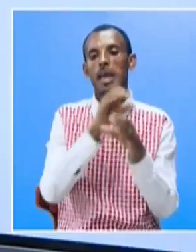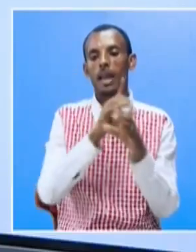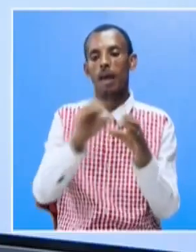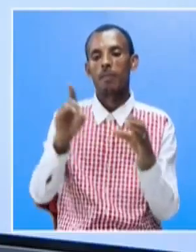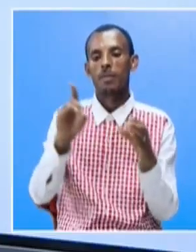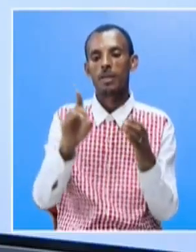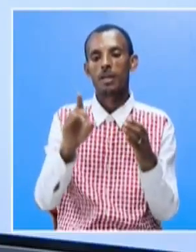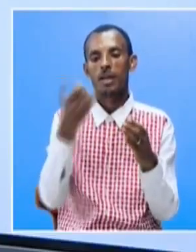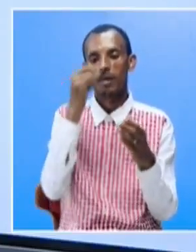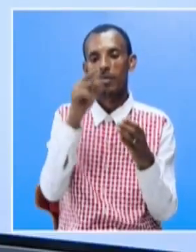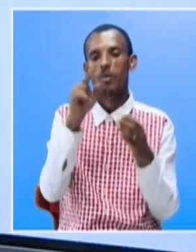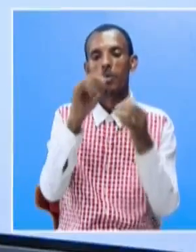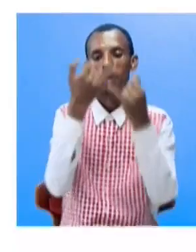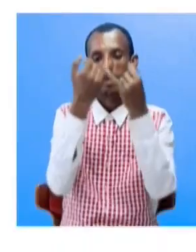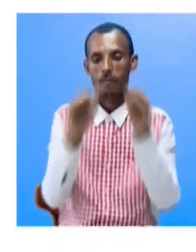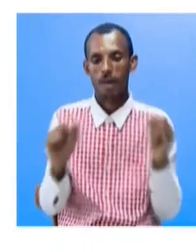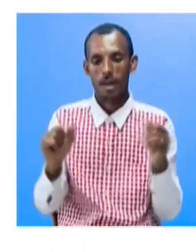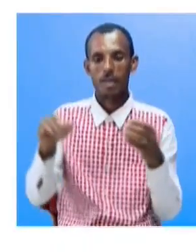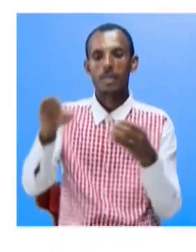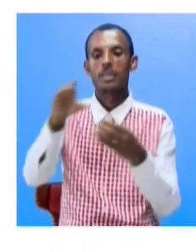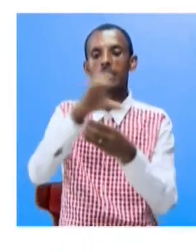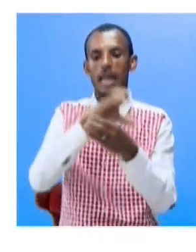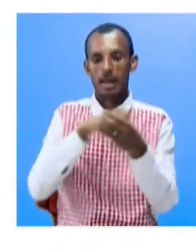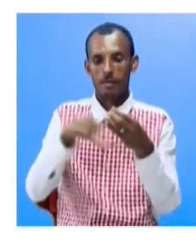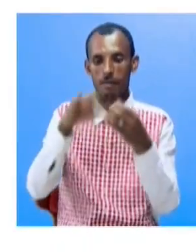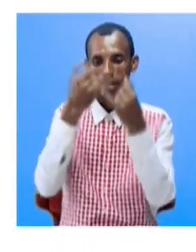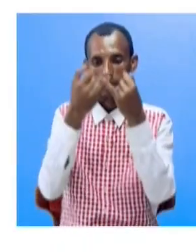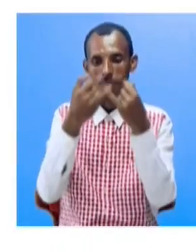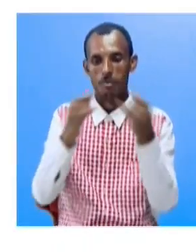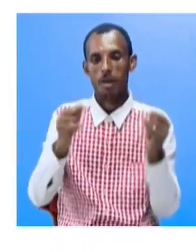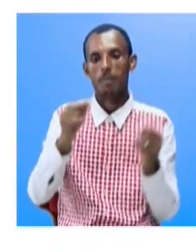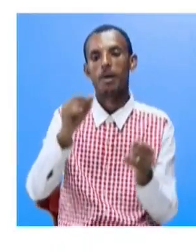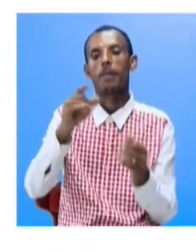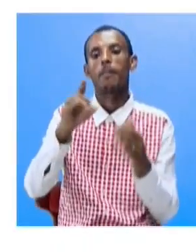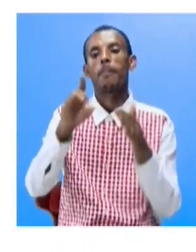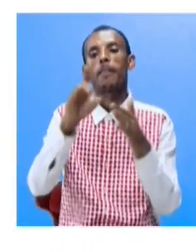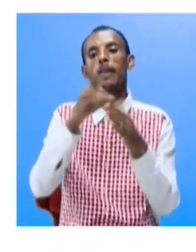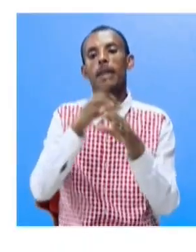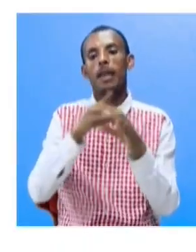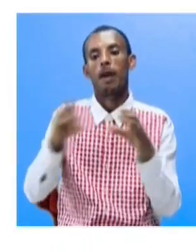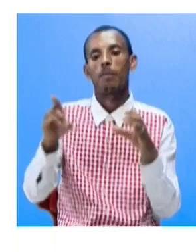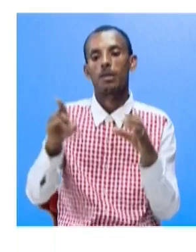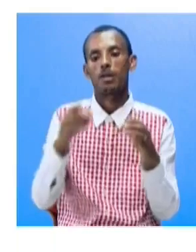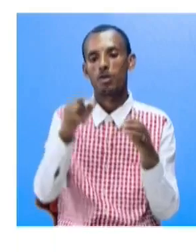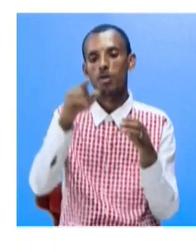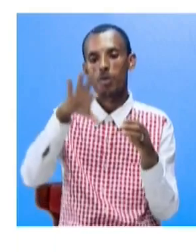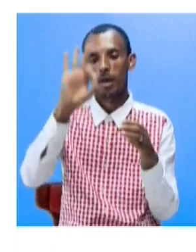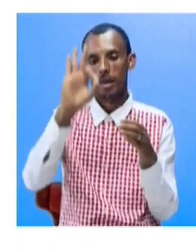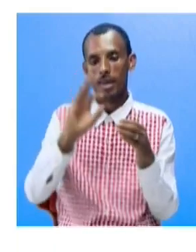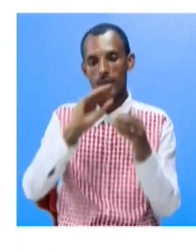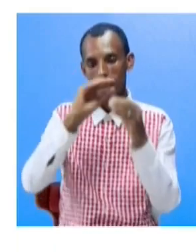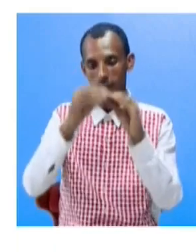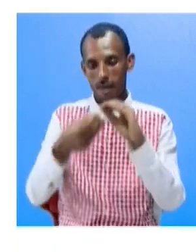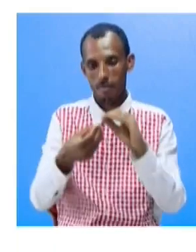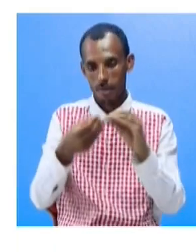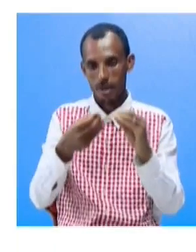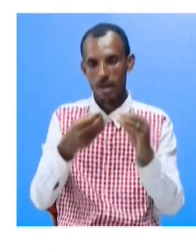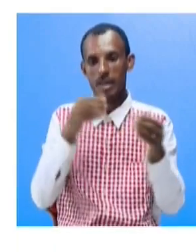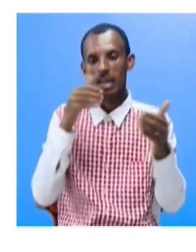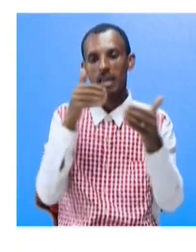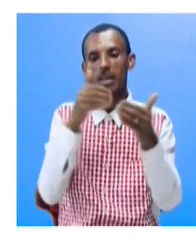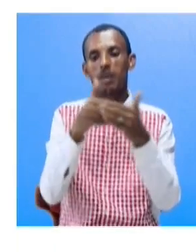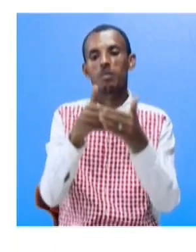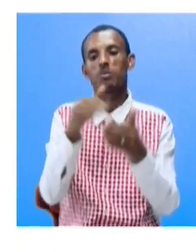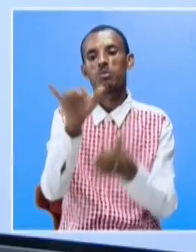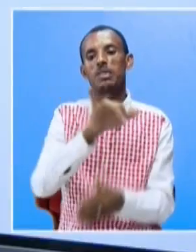of these two, the ratio of circumference to diameter, you will have a number near to this one again, the